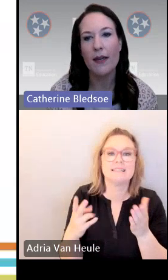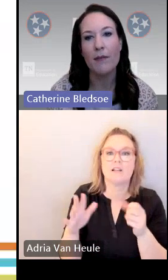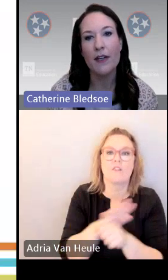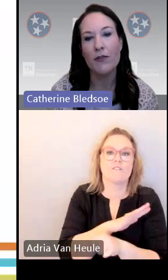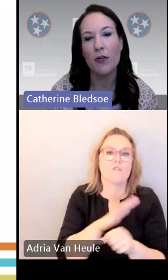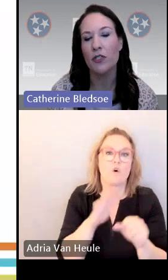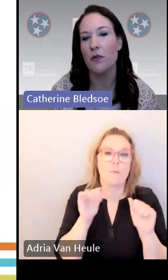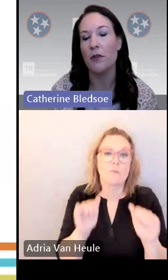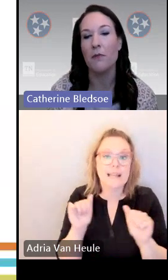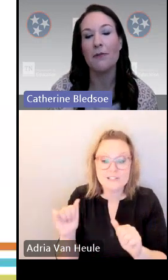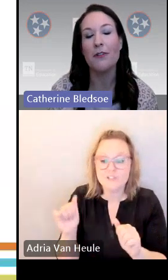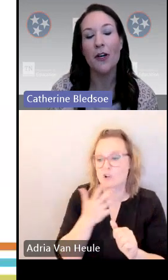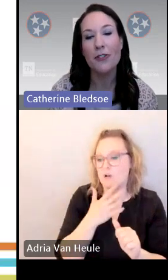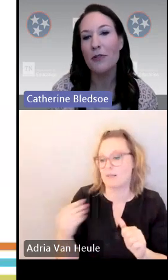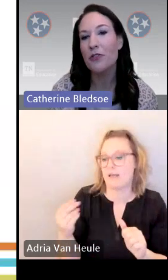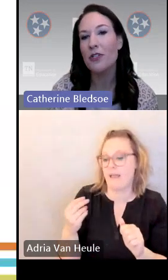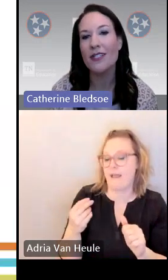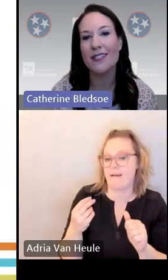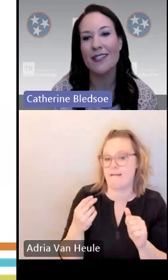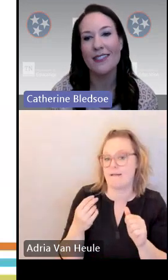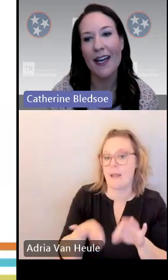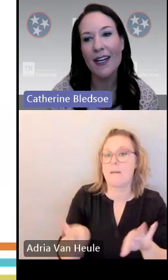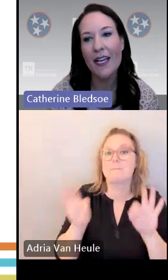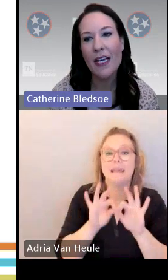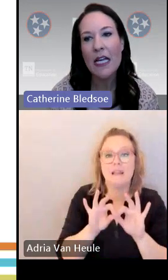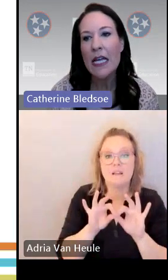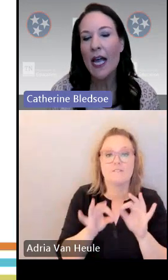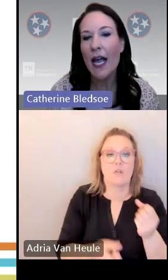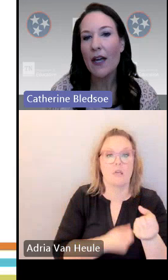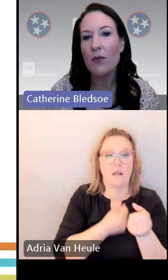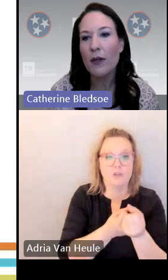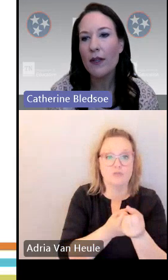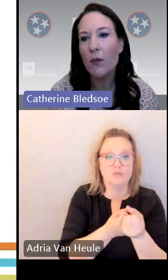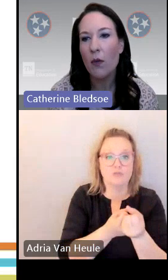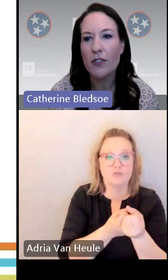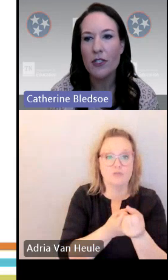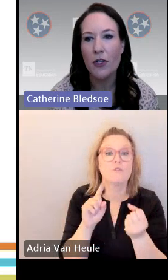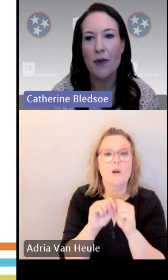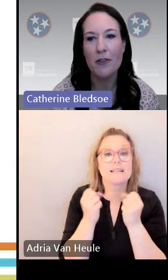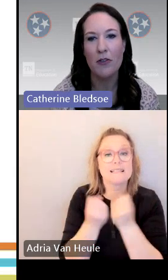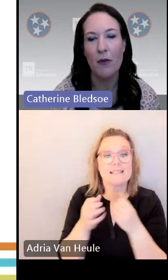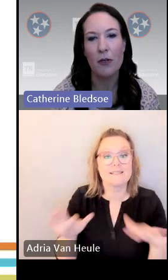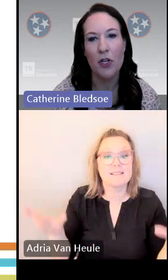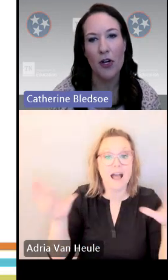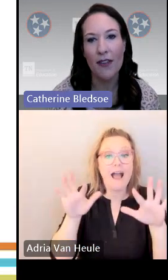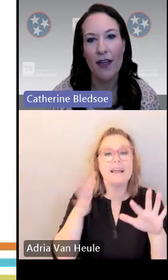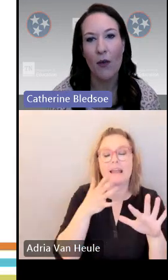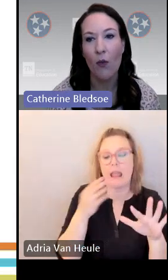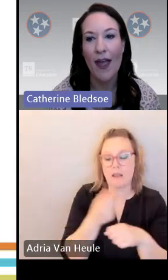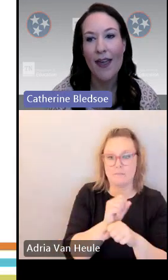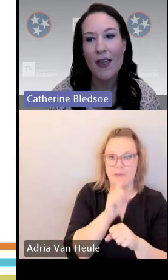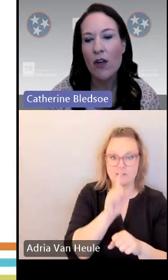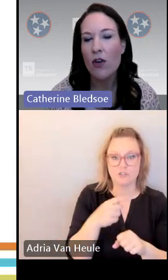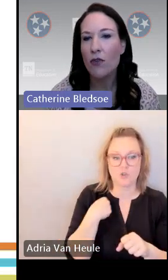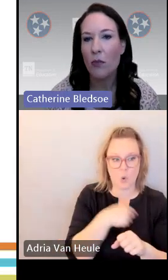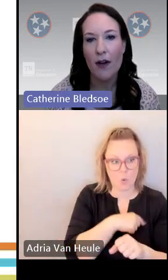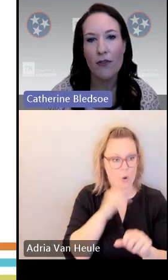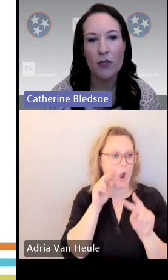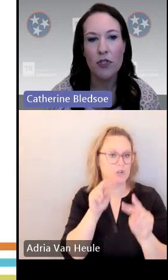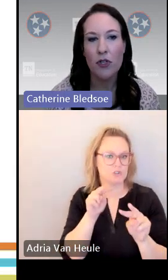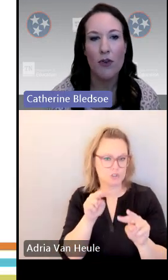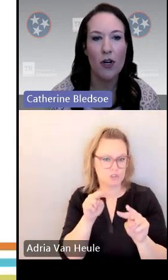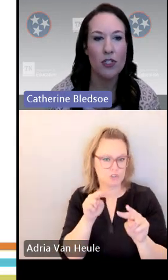want to make meaningful contributions to society and really want to make sure that we're charting that way